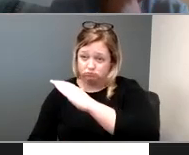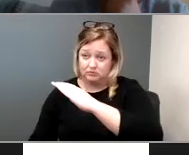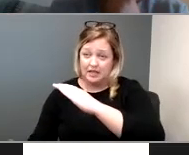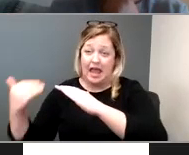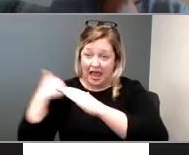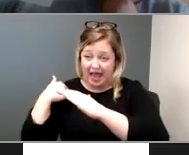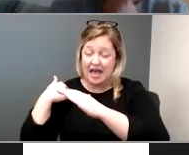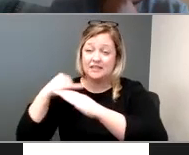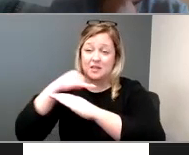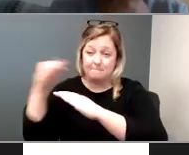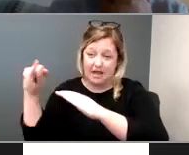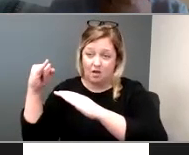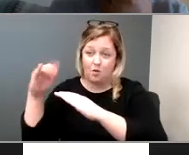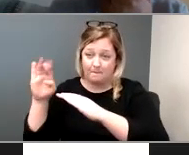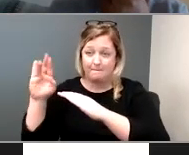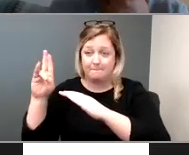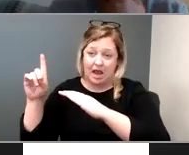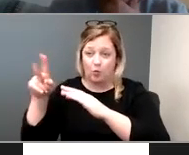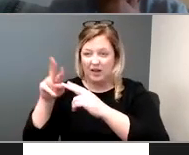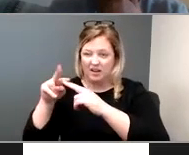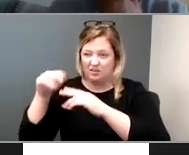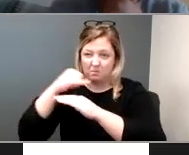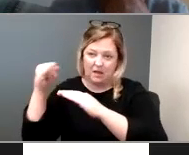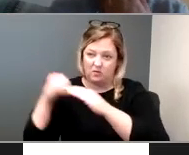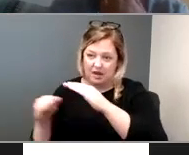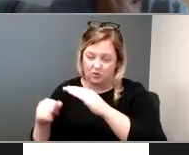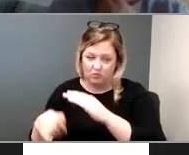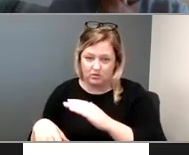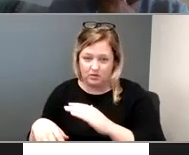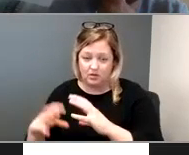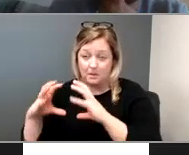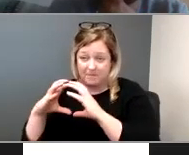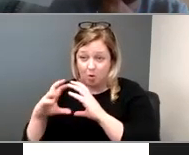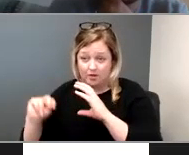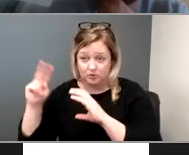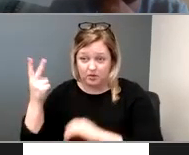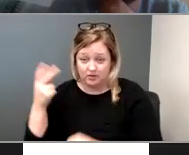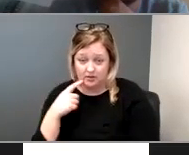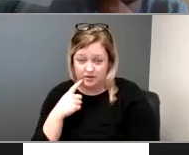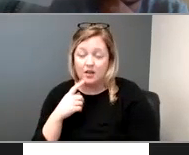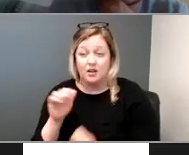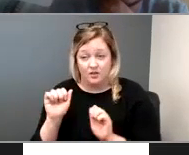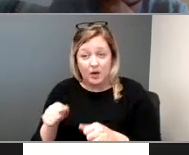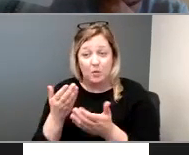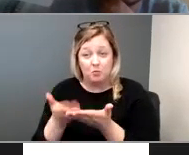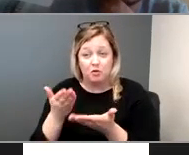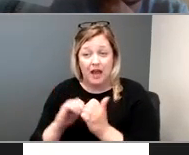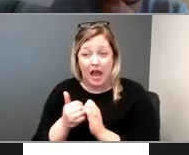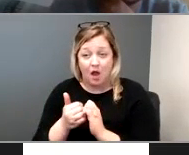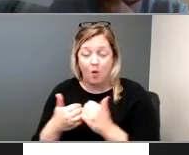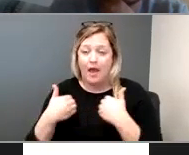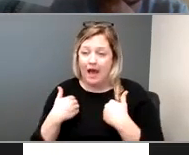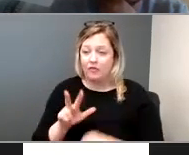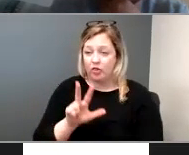And we can derive this, right? We can find out and we can prove this. Intuitively, we can prove this by having 3n squared